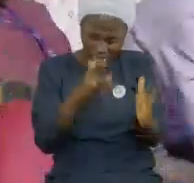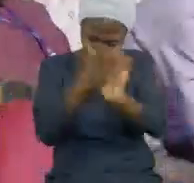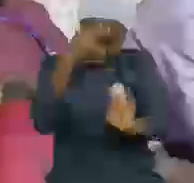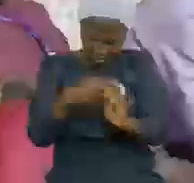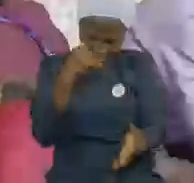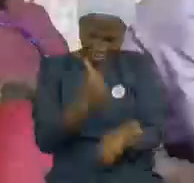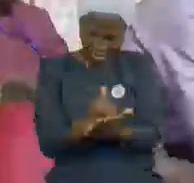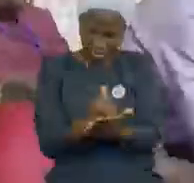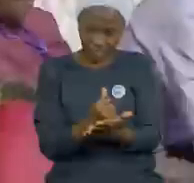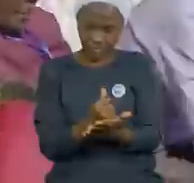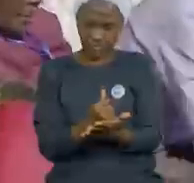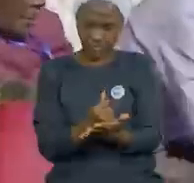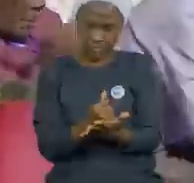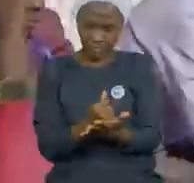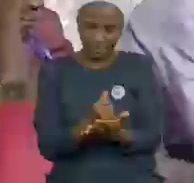name.